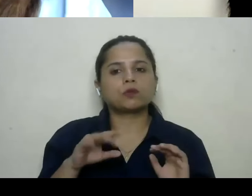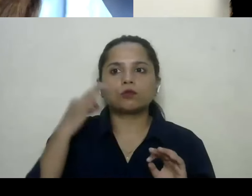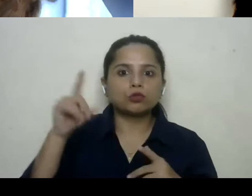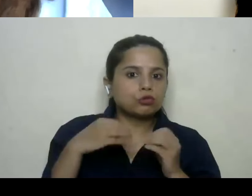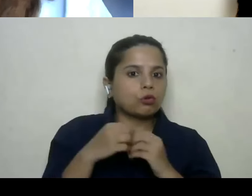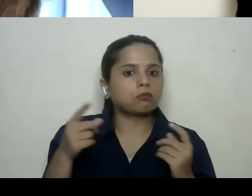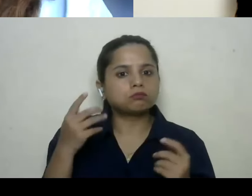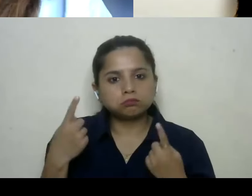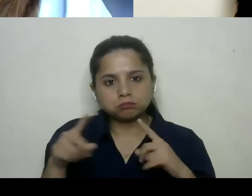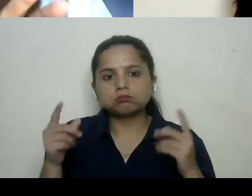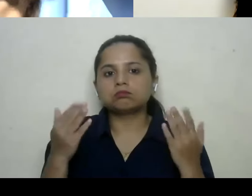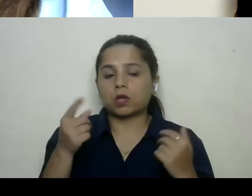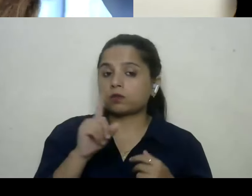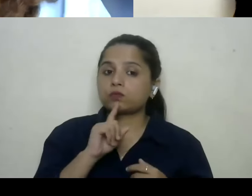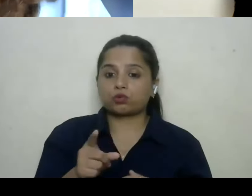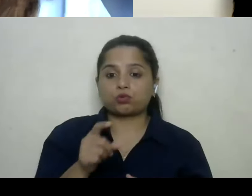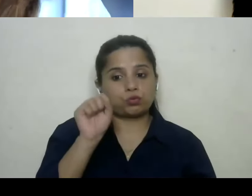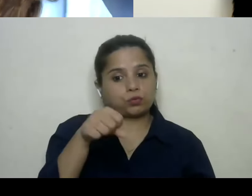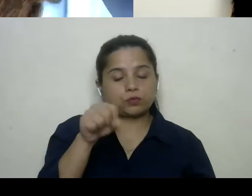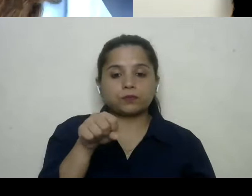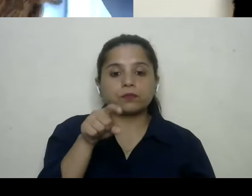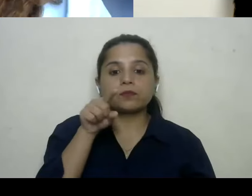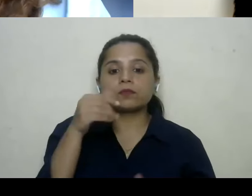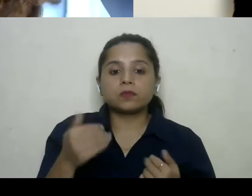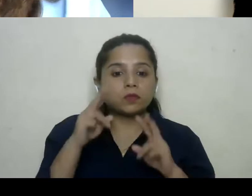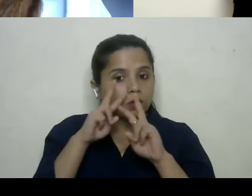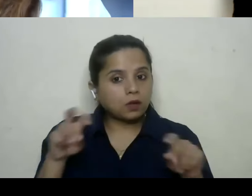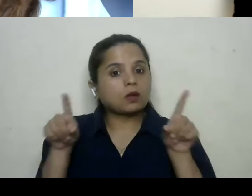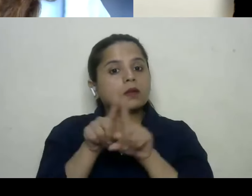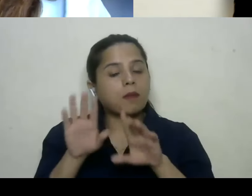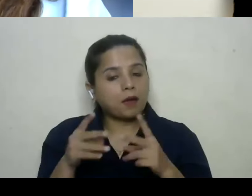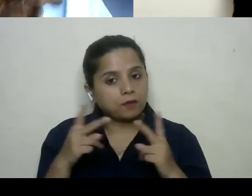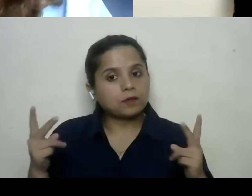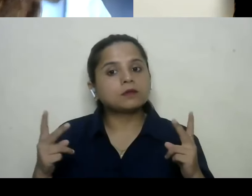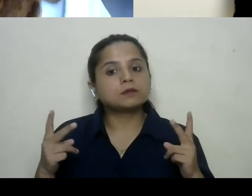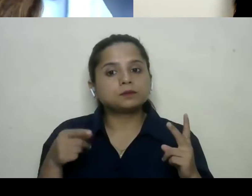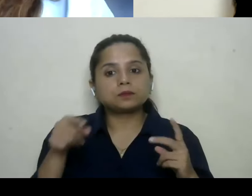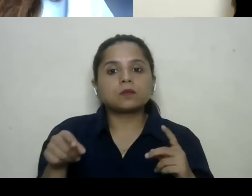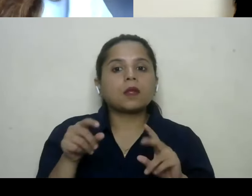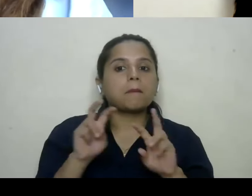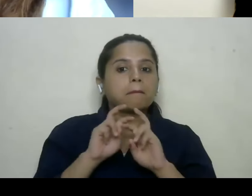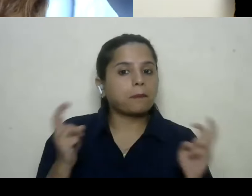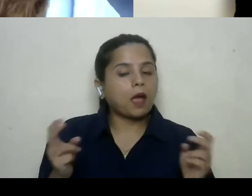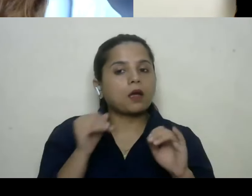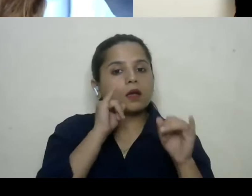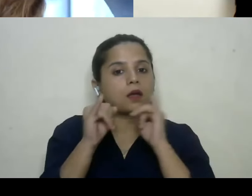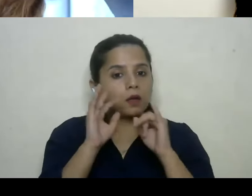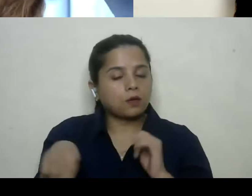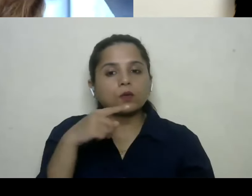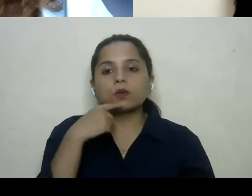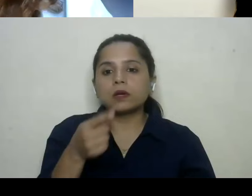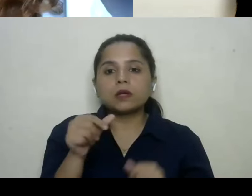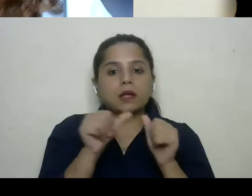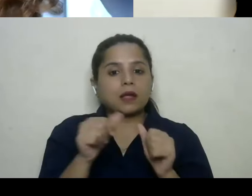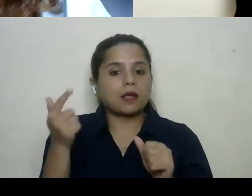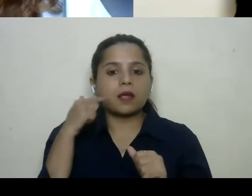Correct. That is true. And in the research also, there was one of the panelists interviewed who said AI is